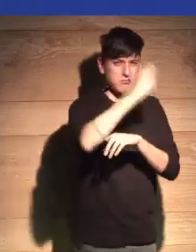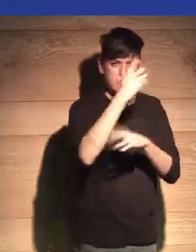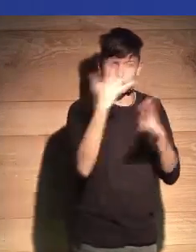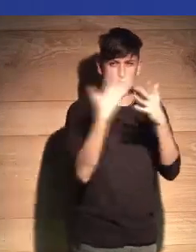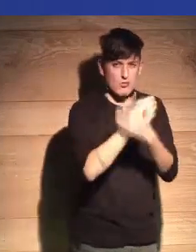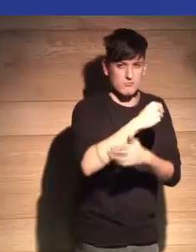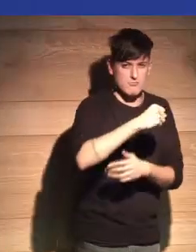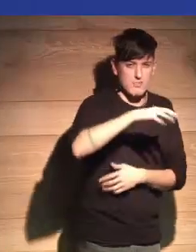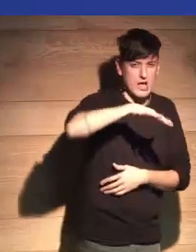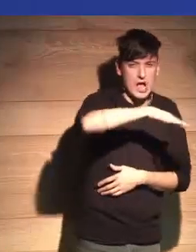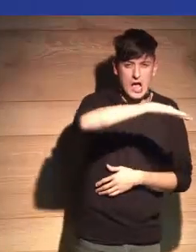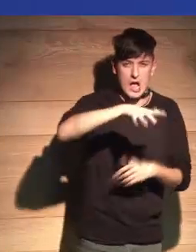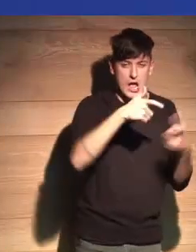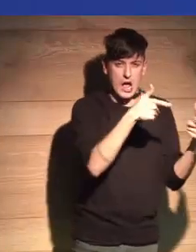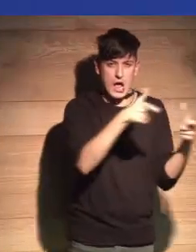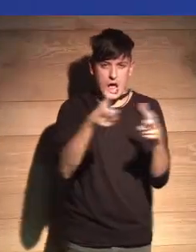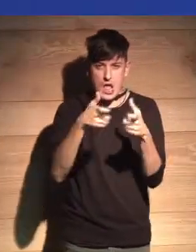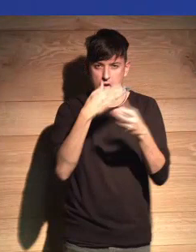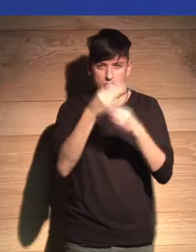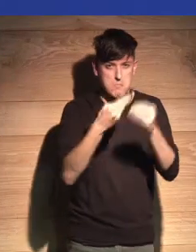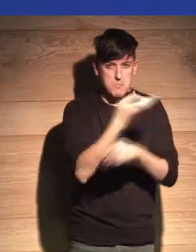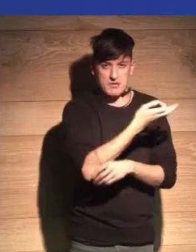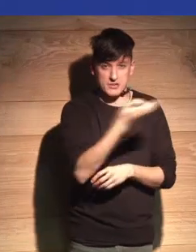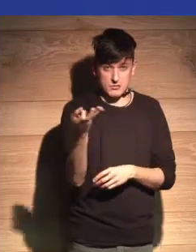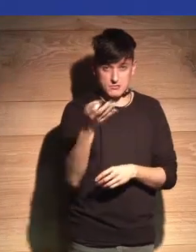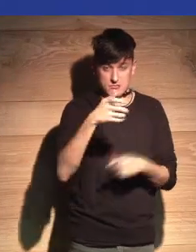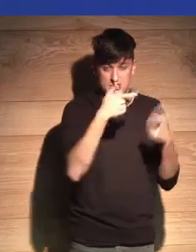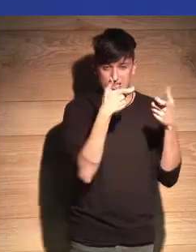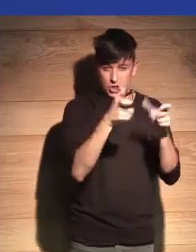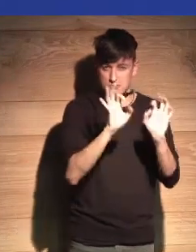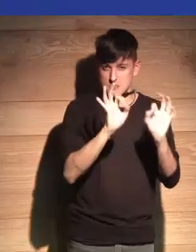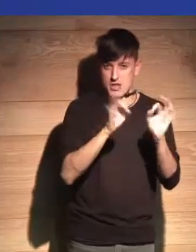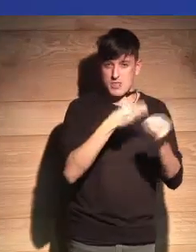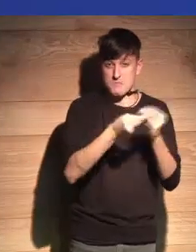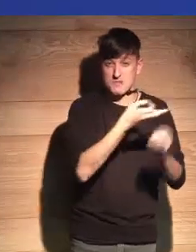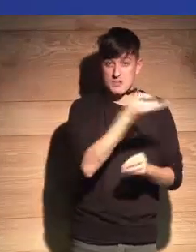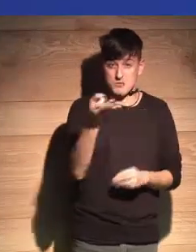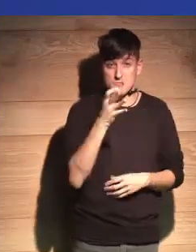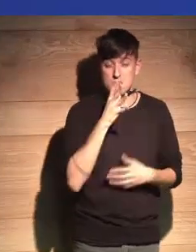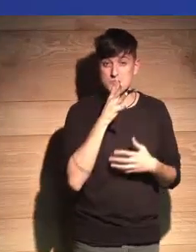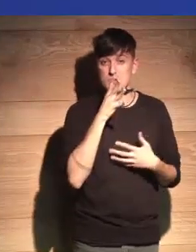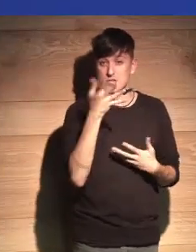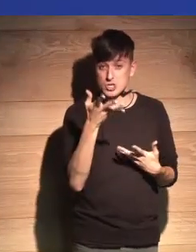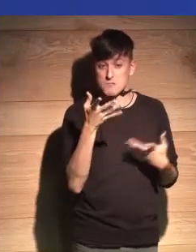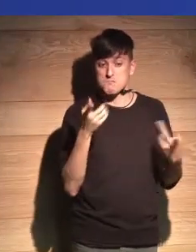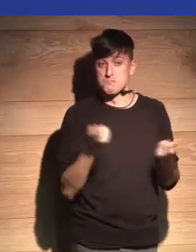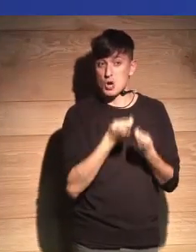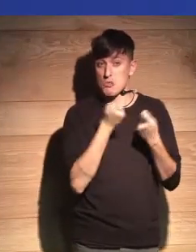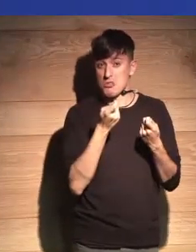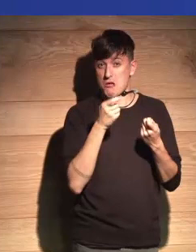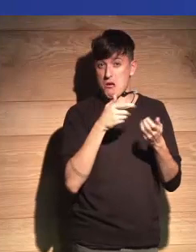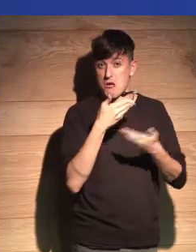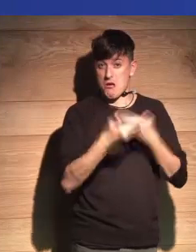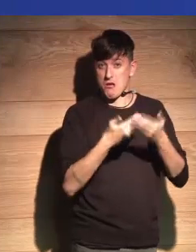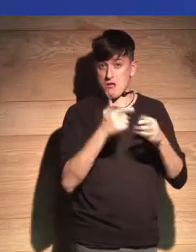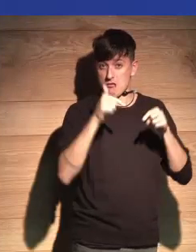women are necessary in all fields. That is why the Swedish Embassy